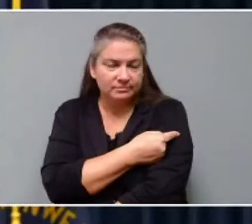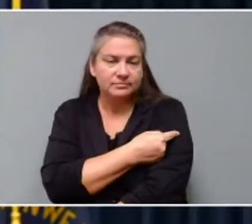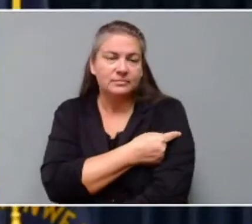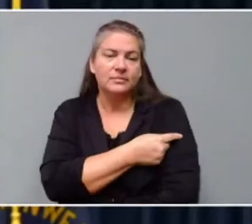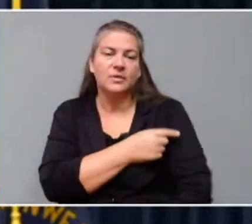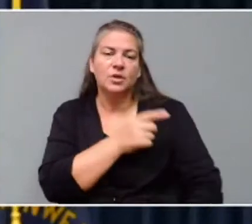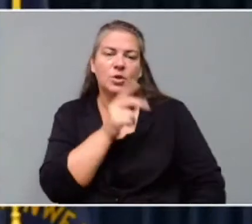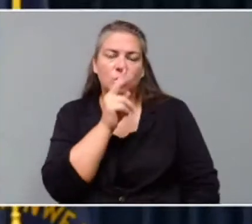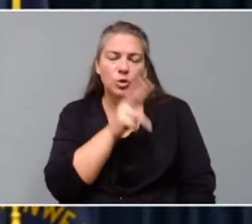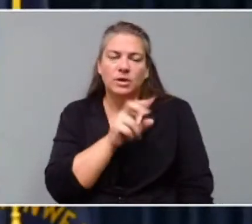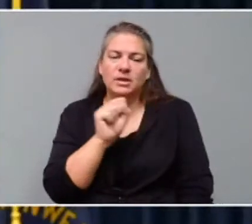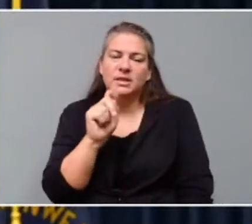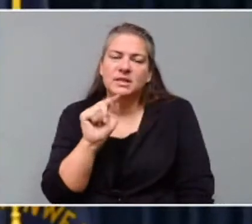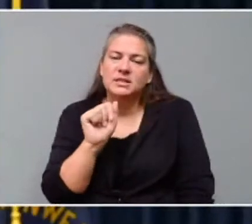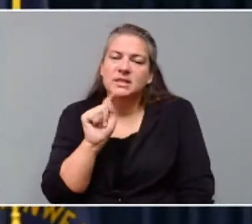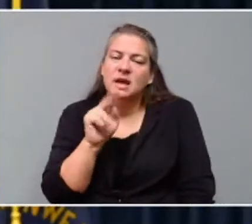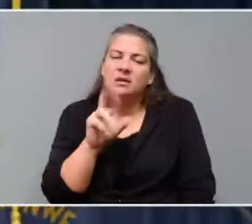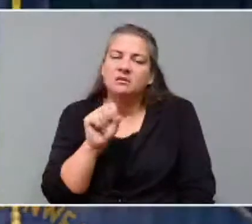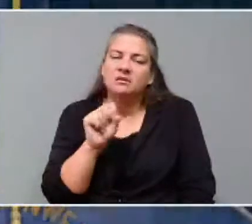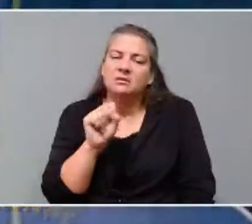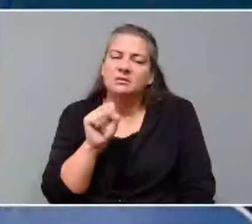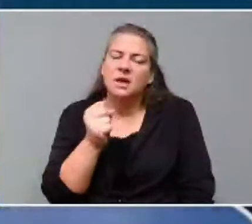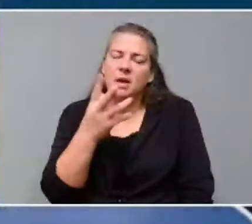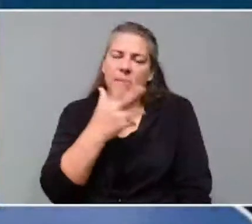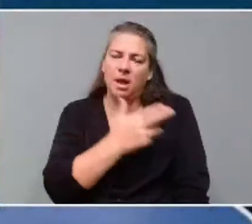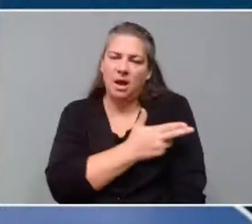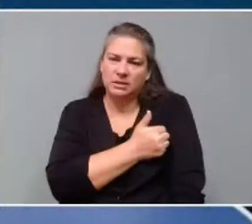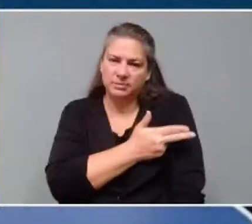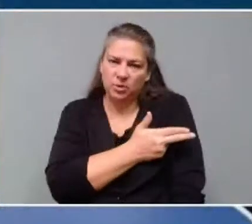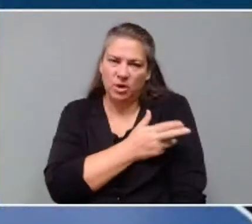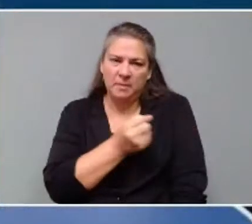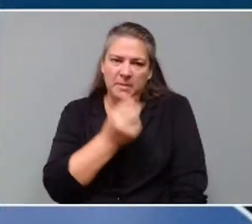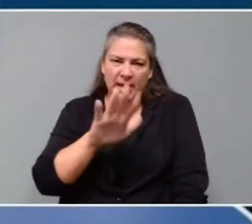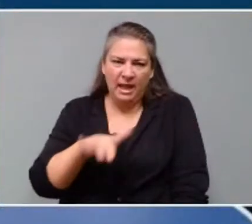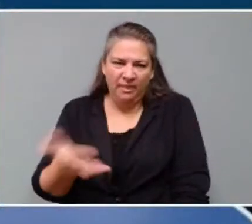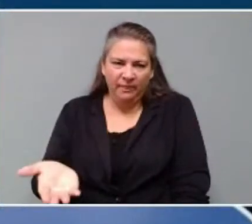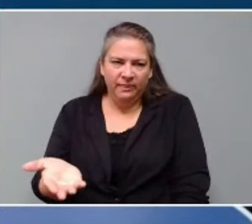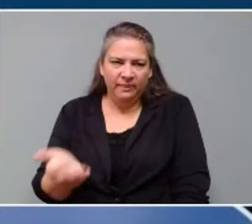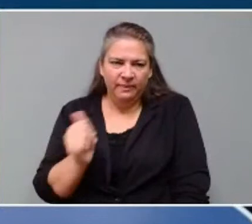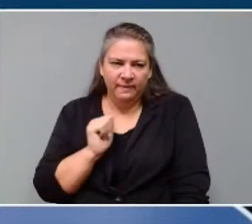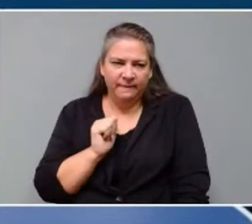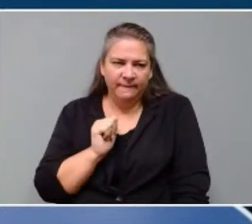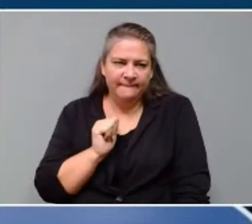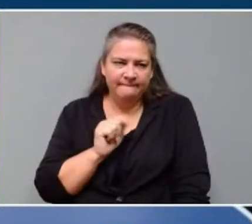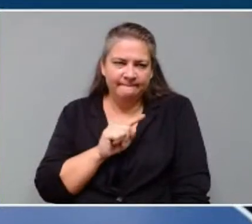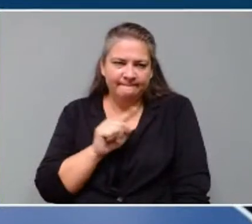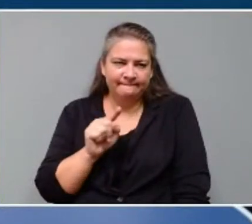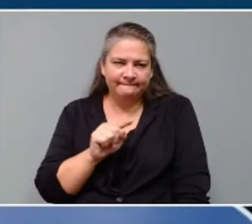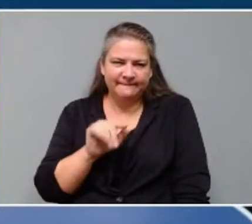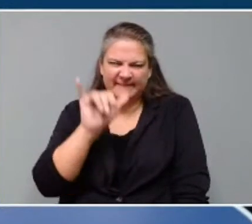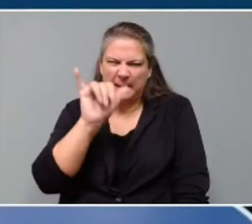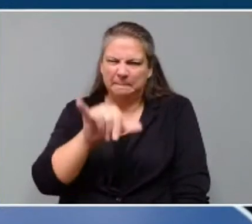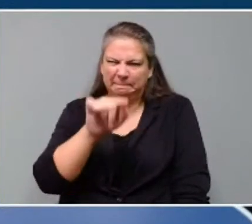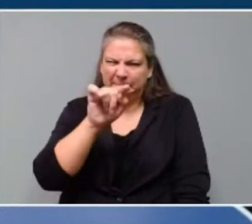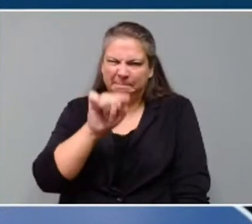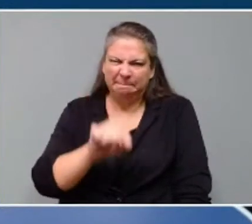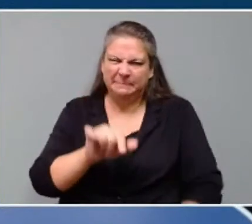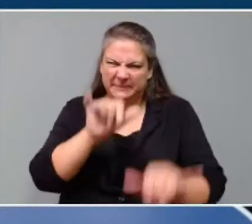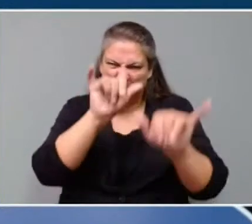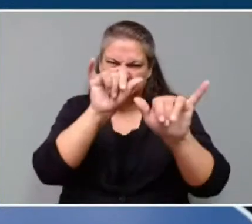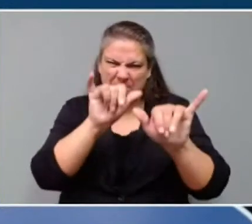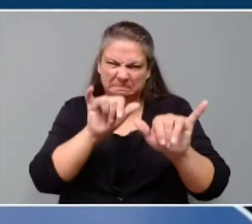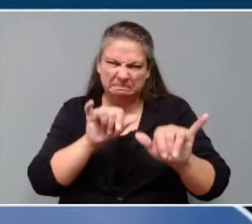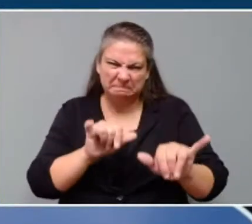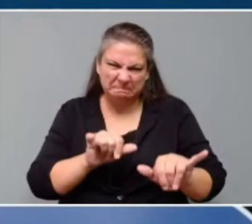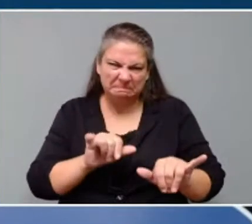status of hospitalization and deaths, again, this is holding pretty steady. This,